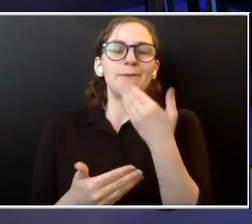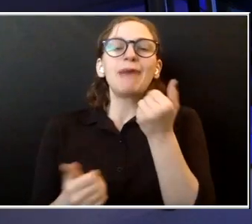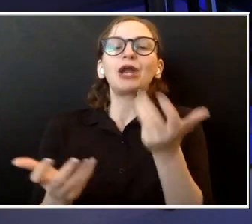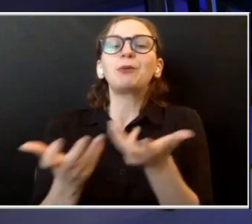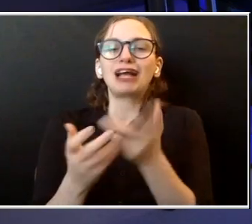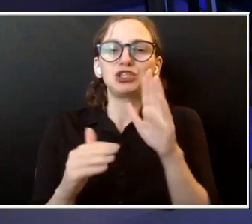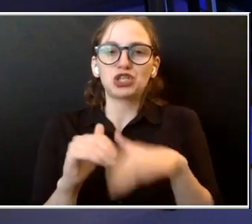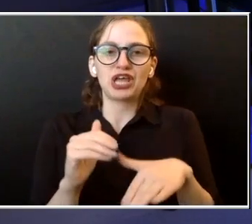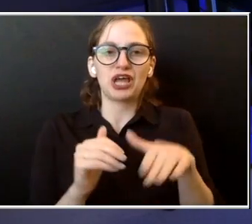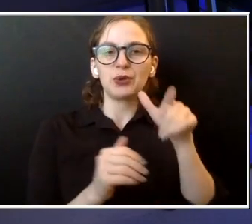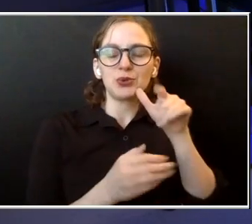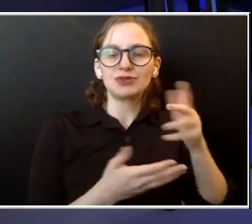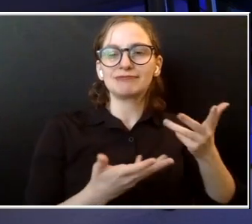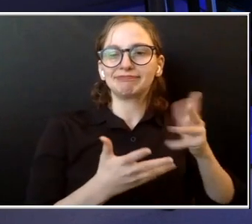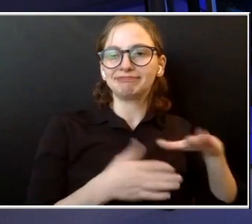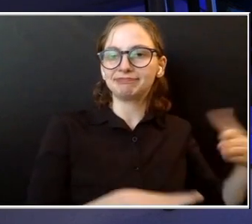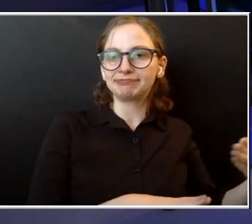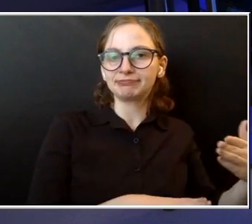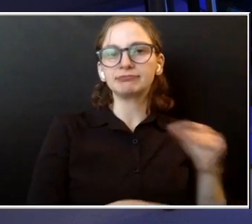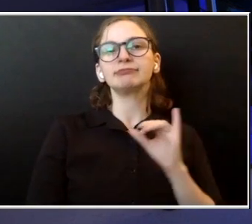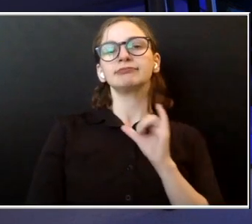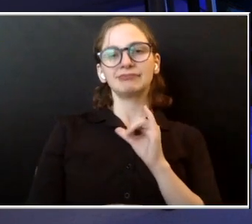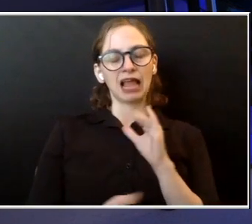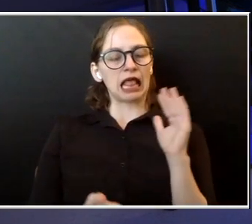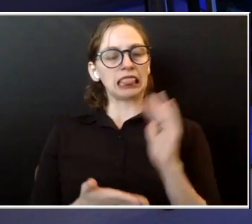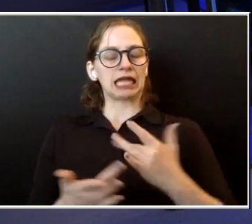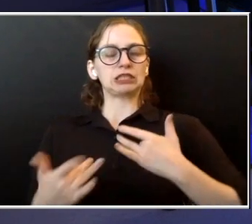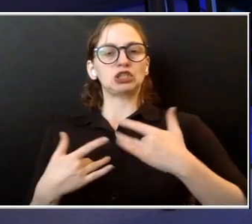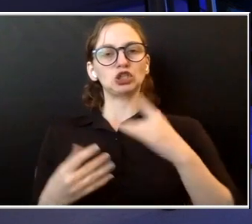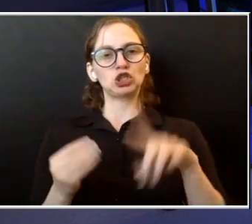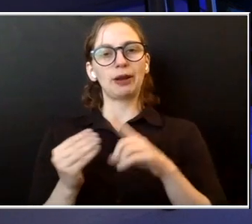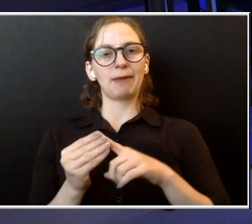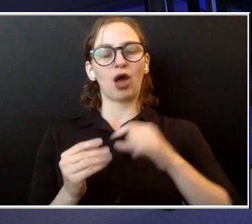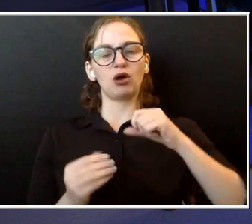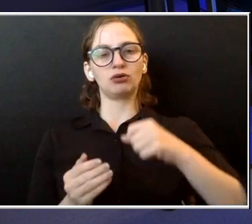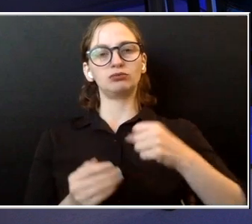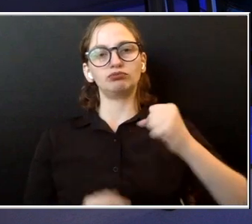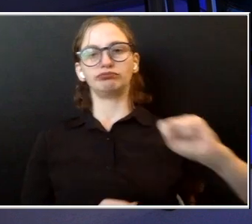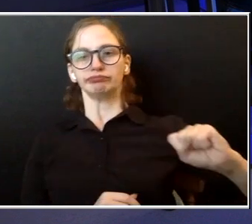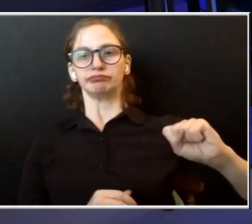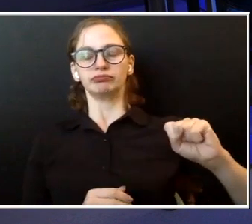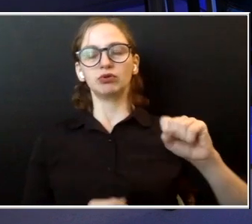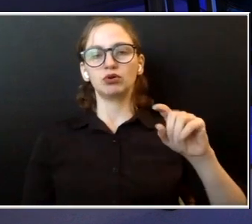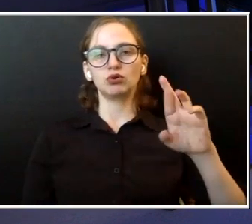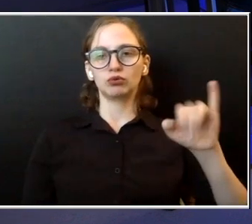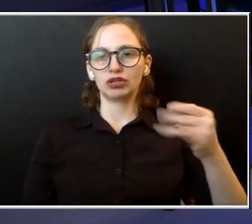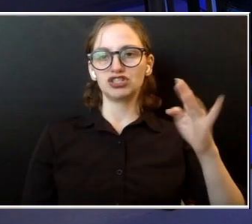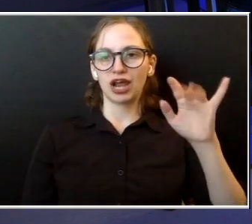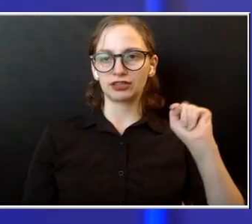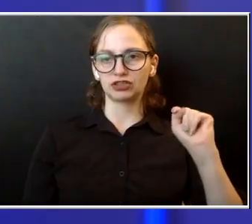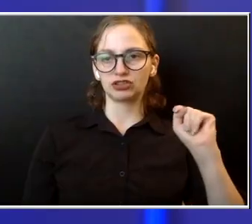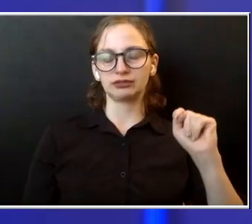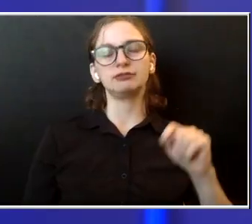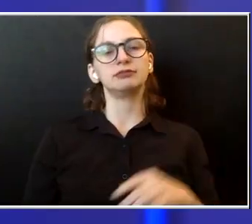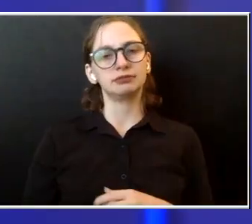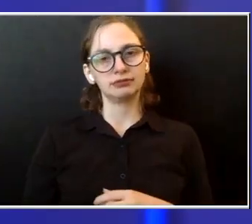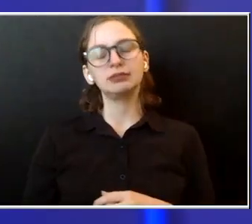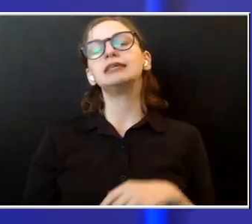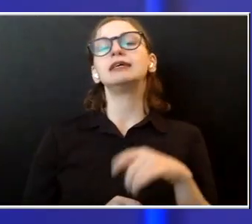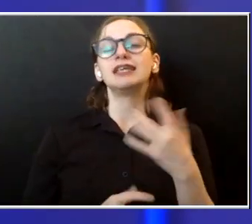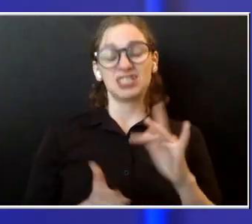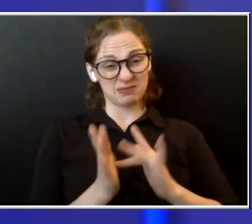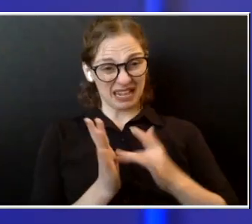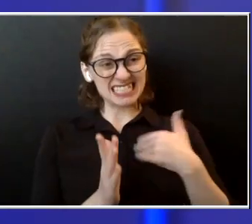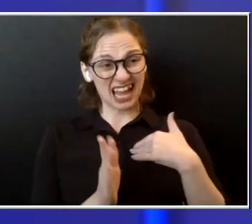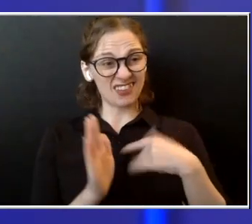a little less worry about rejection, so a little less meds. And those meds have kidney side effects, so that's got to be a good thing. Yeah, I mean, the less medication you can take is better for